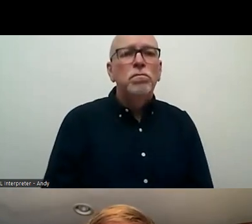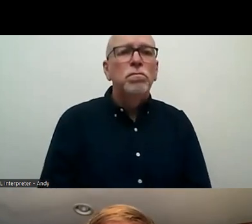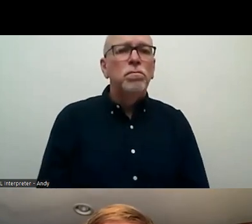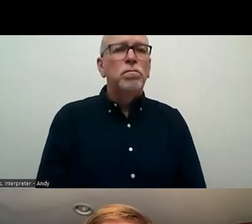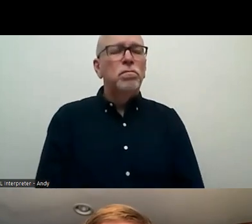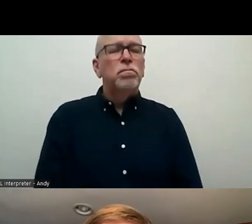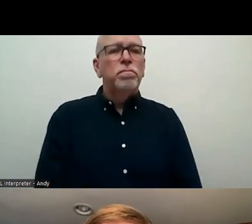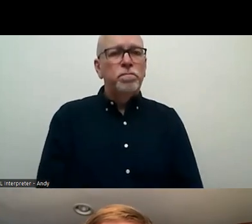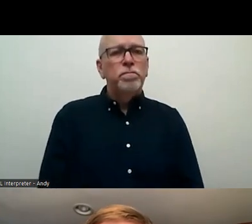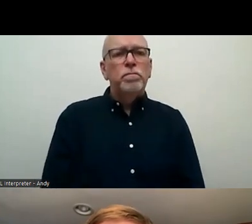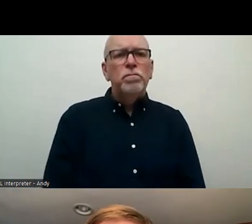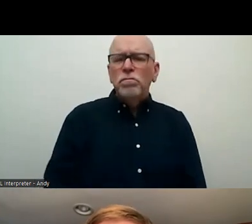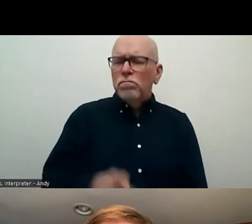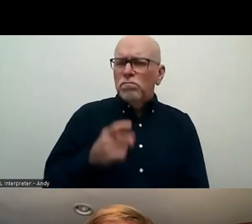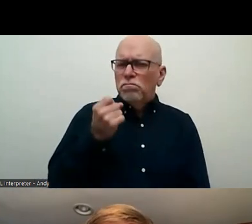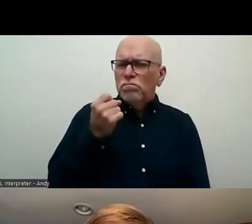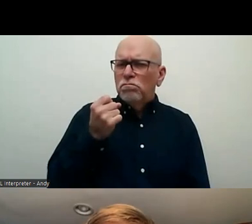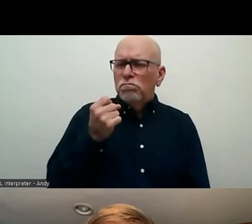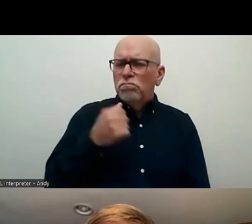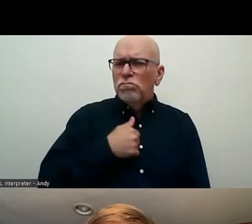Sorry, I didn't quite get that.